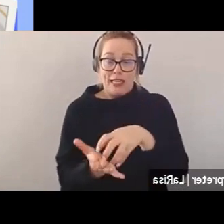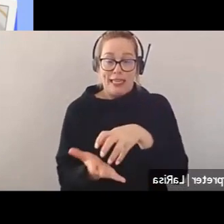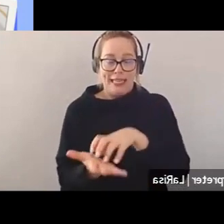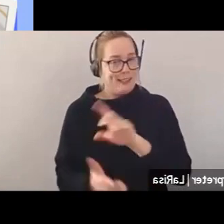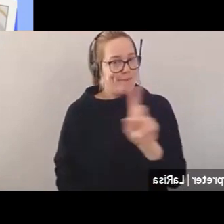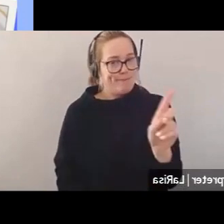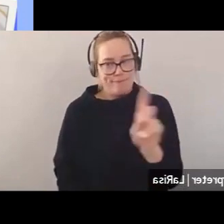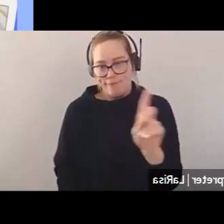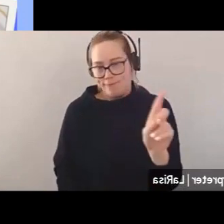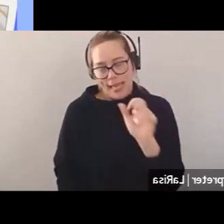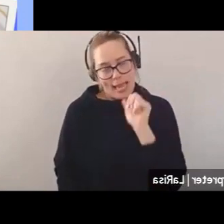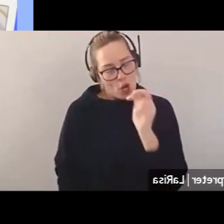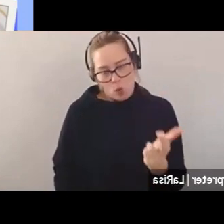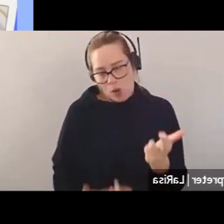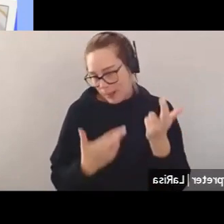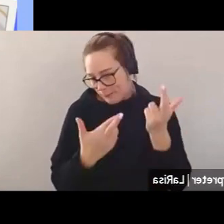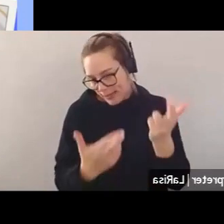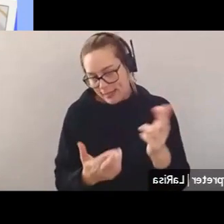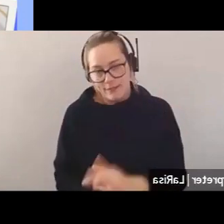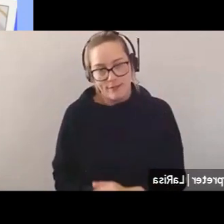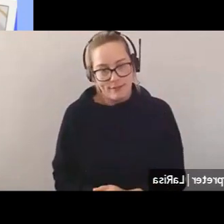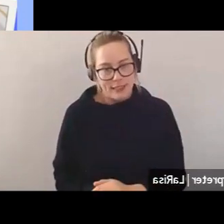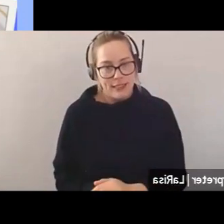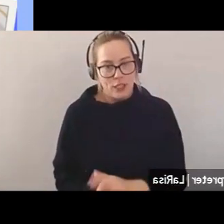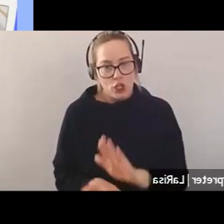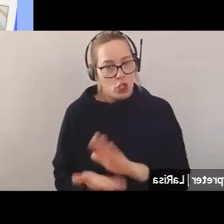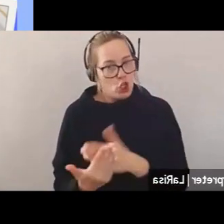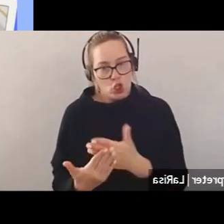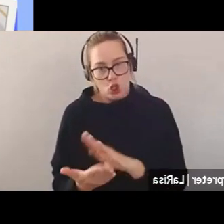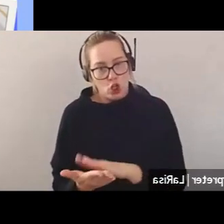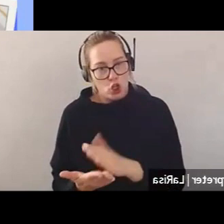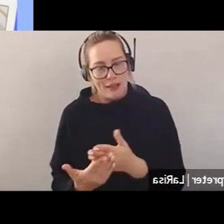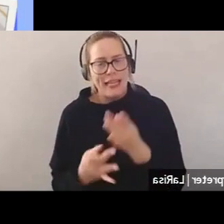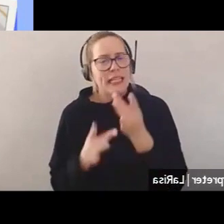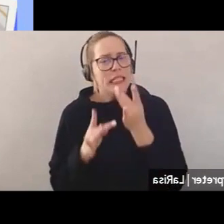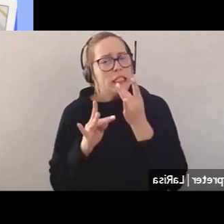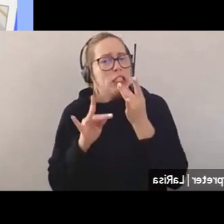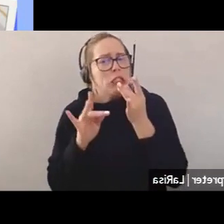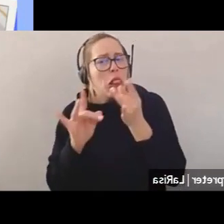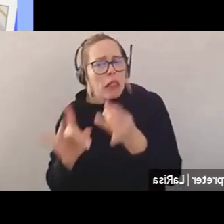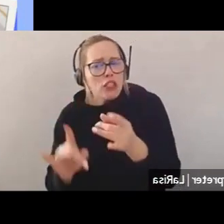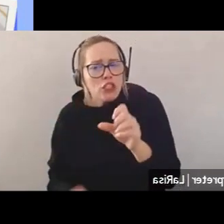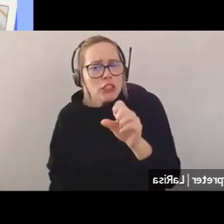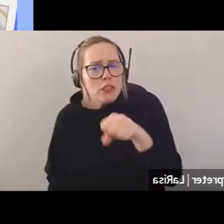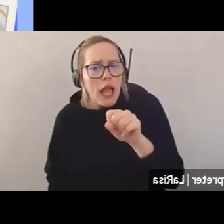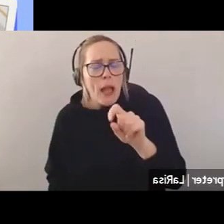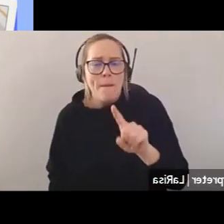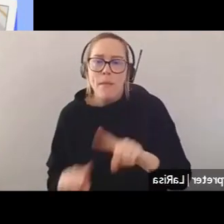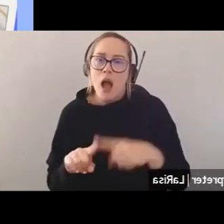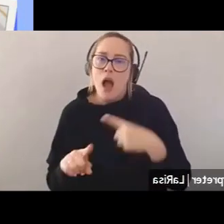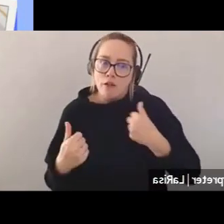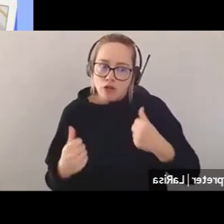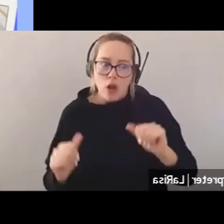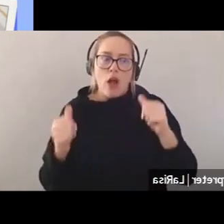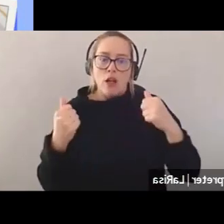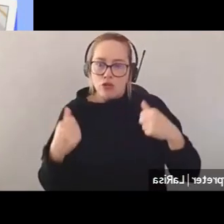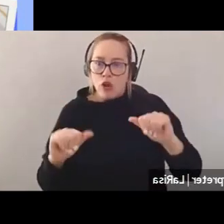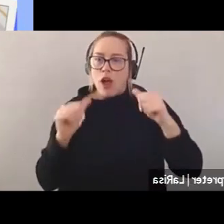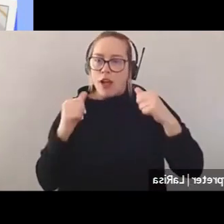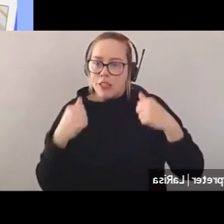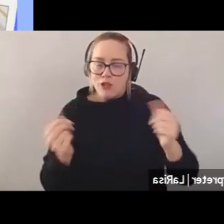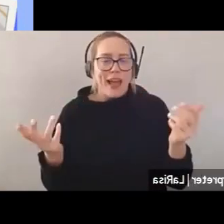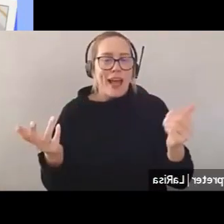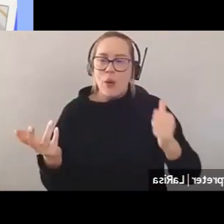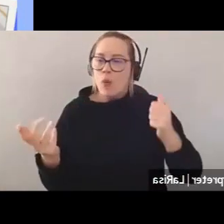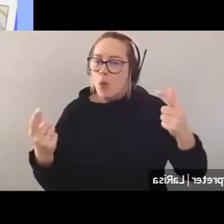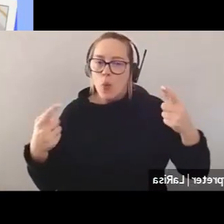baking. One of them is 7-layer cookies, which are delicious. I've tried them several times, and I